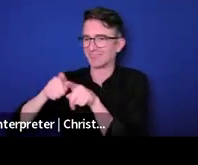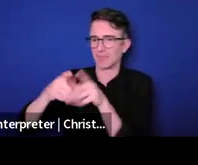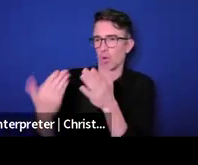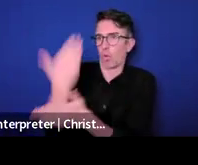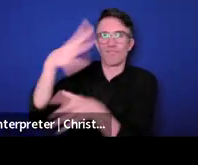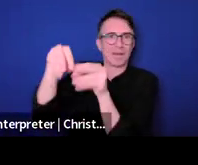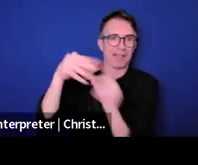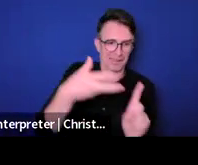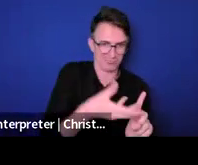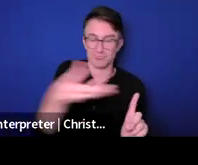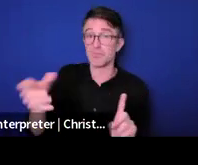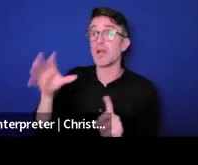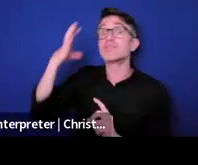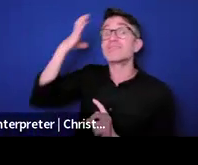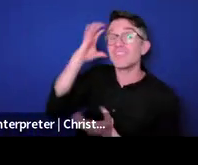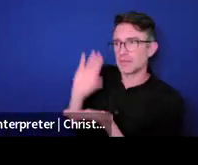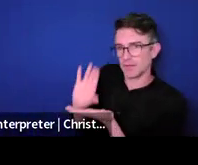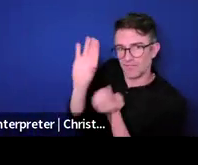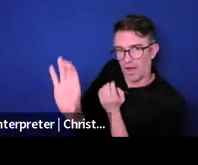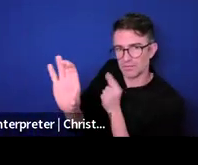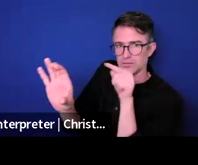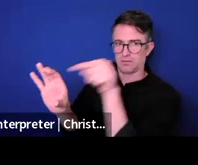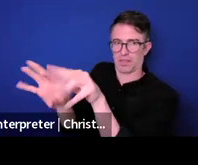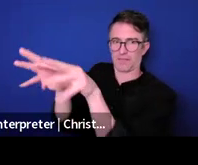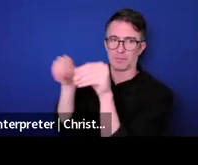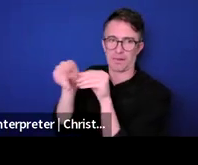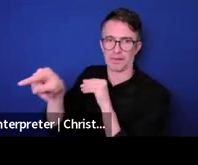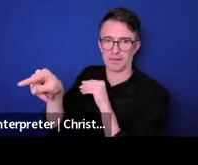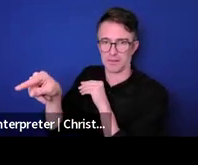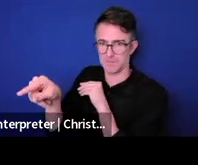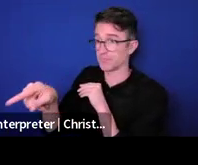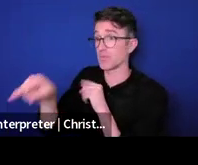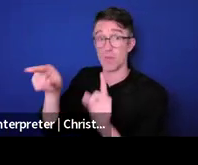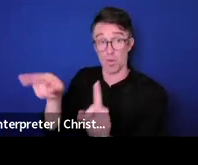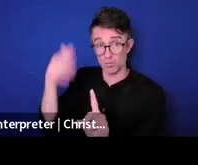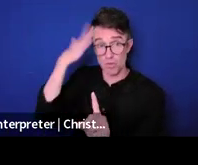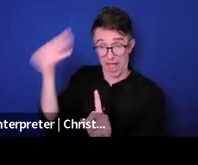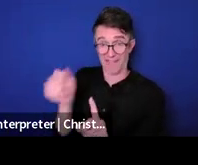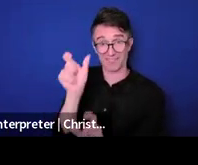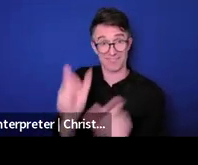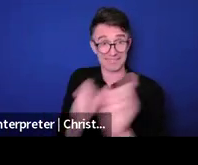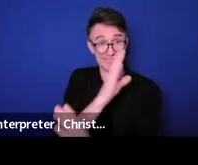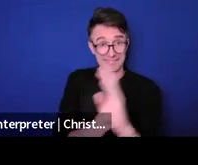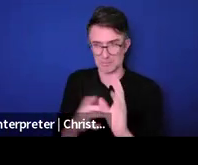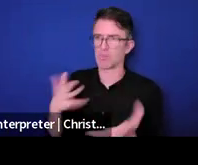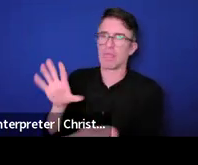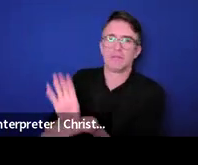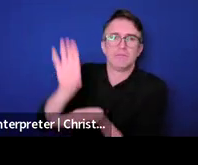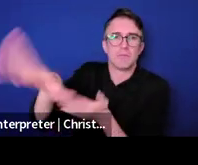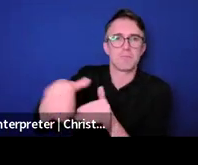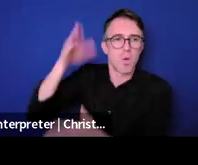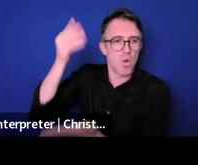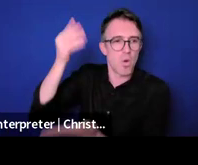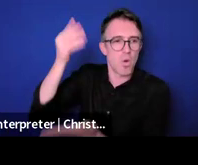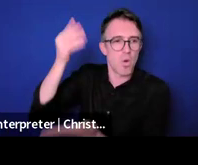assistance for those caring for children with disabilities. And now it's investing more in emergency foster care. Just to summarize, these are some